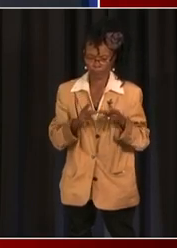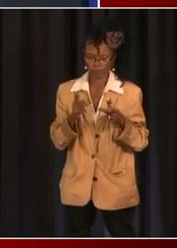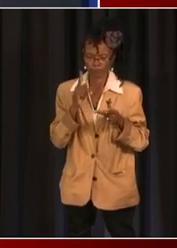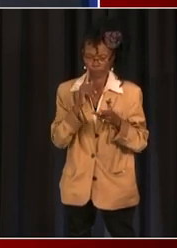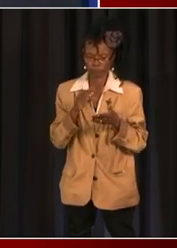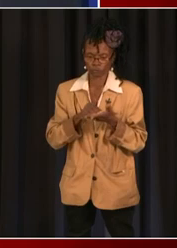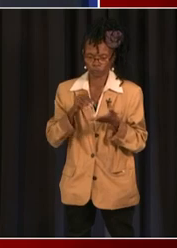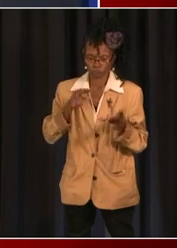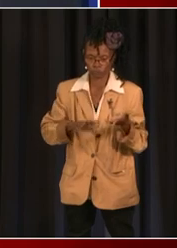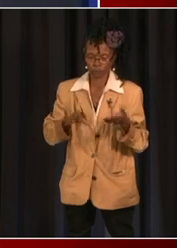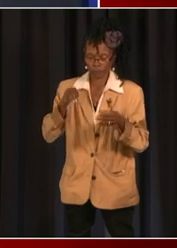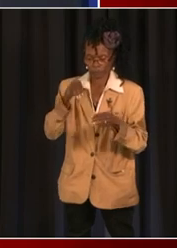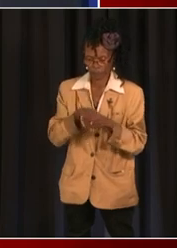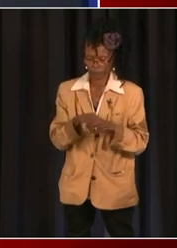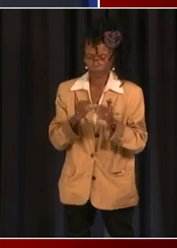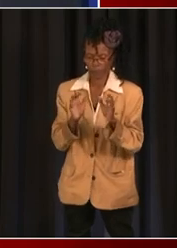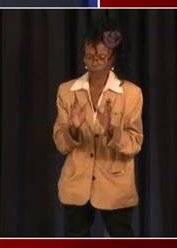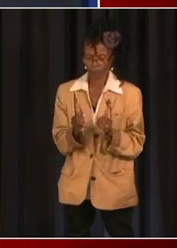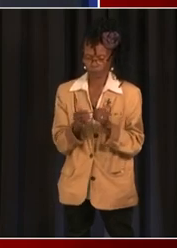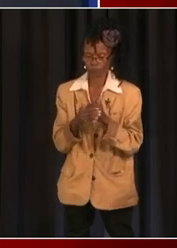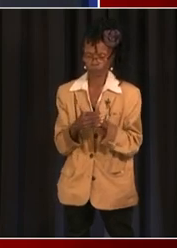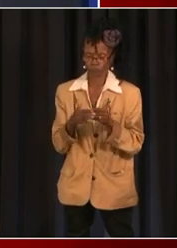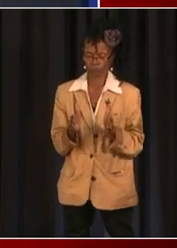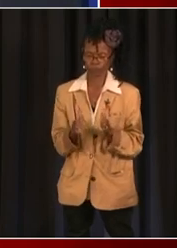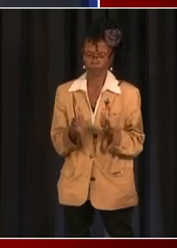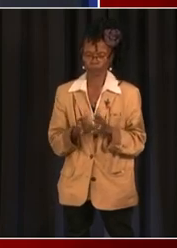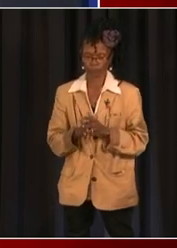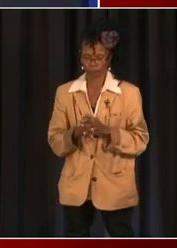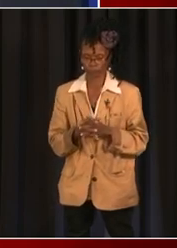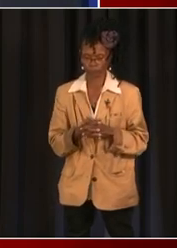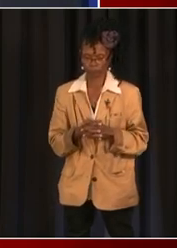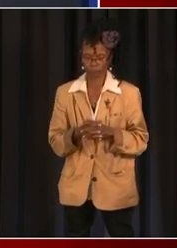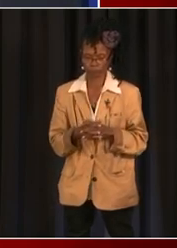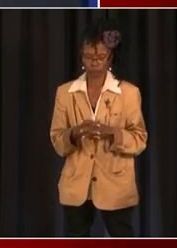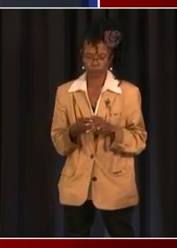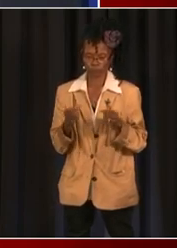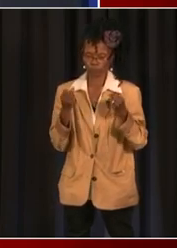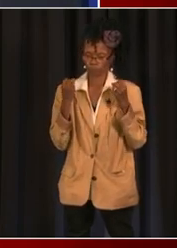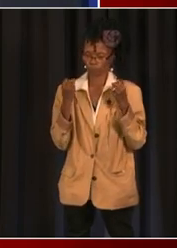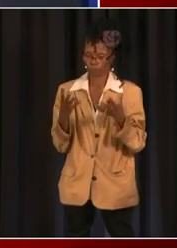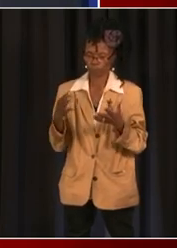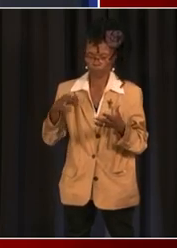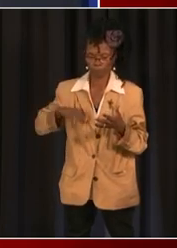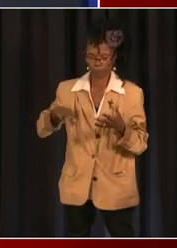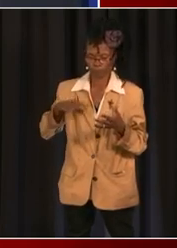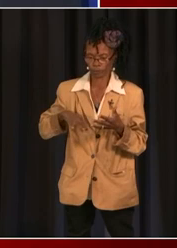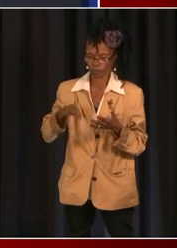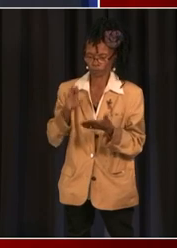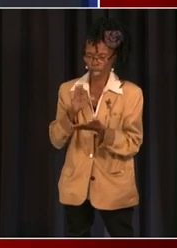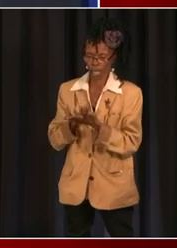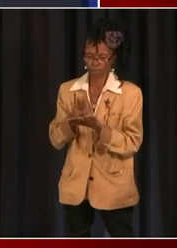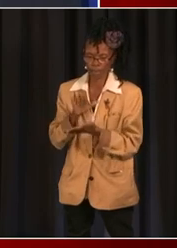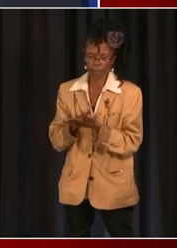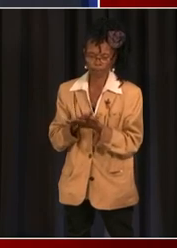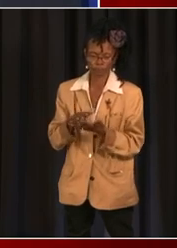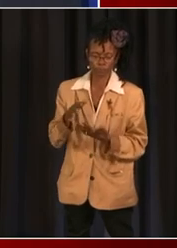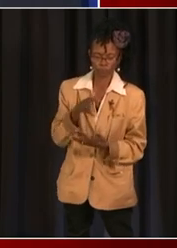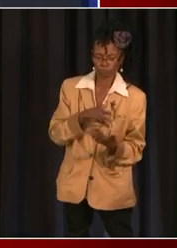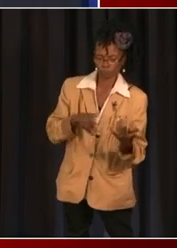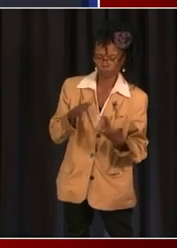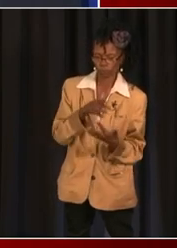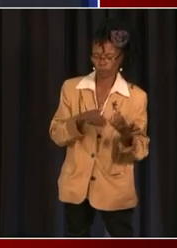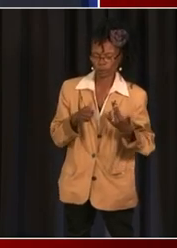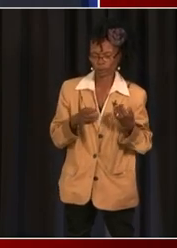for our students is in the classroom. There are so many benefits academically, socially, and emotionally that we can't wait to get back